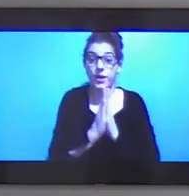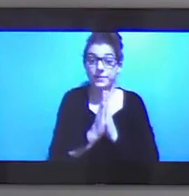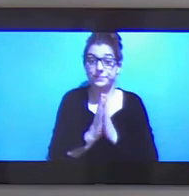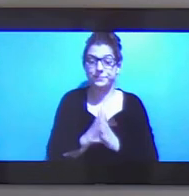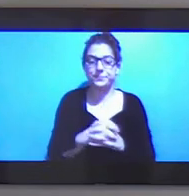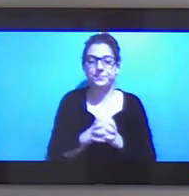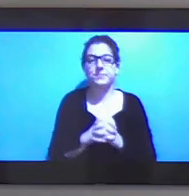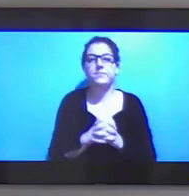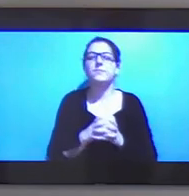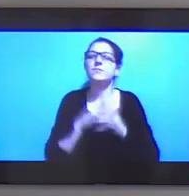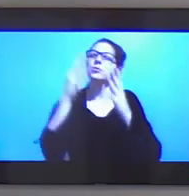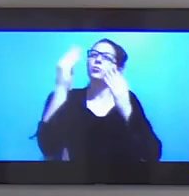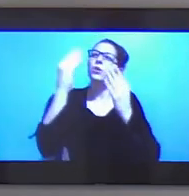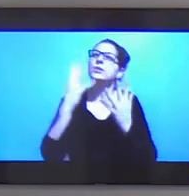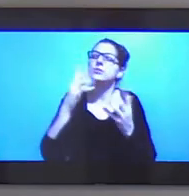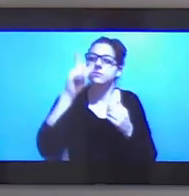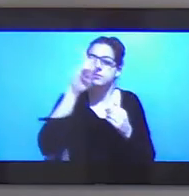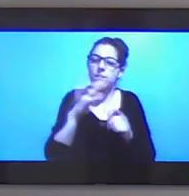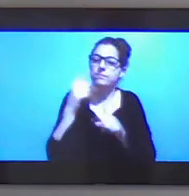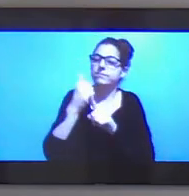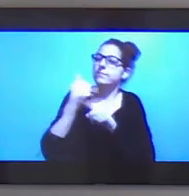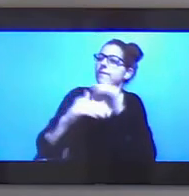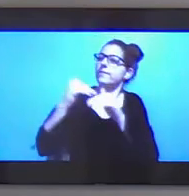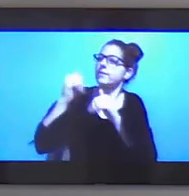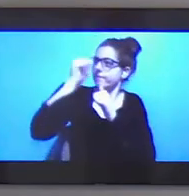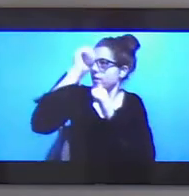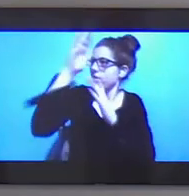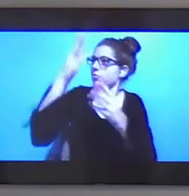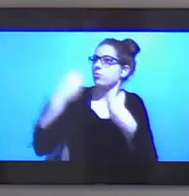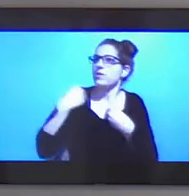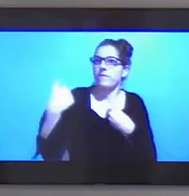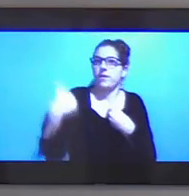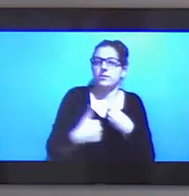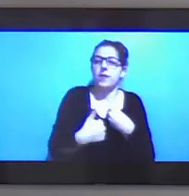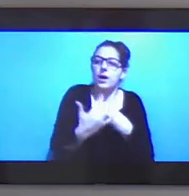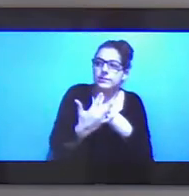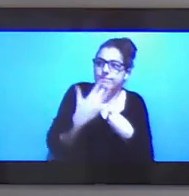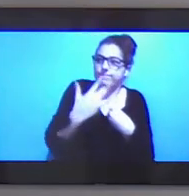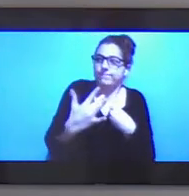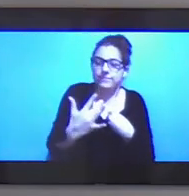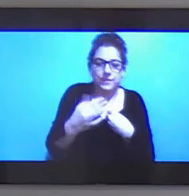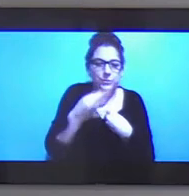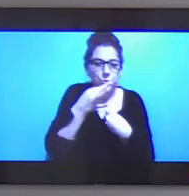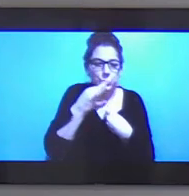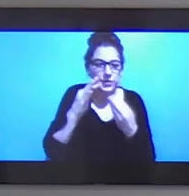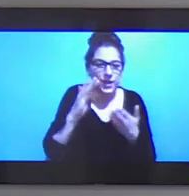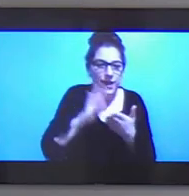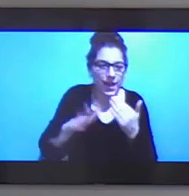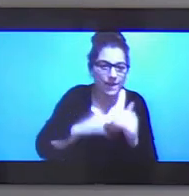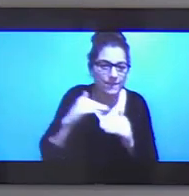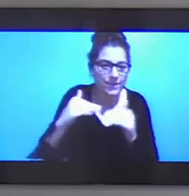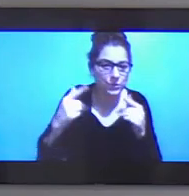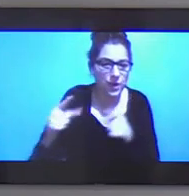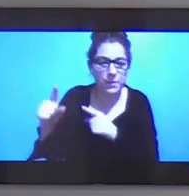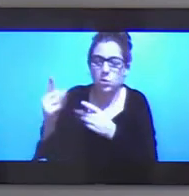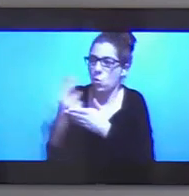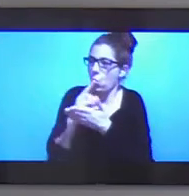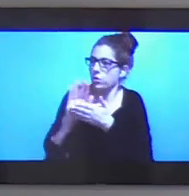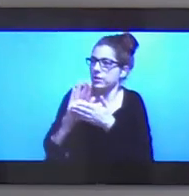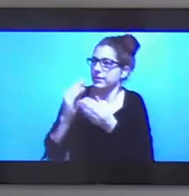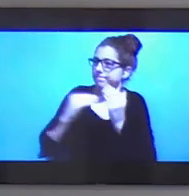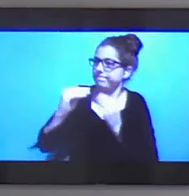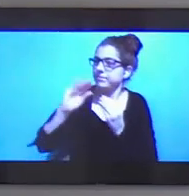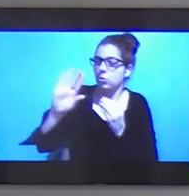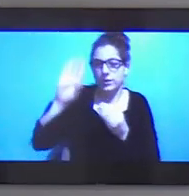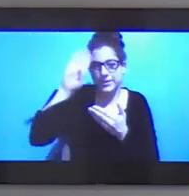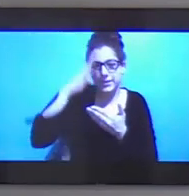Gracious God, our Heavenly Father, you have given us a foretaste of the feast to come in the Holy Supper of your Son's body and blood. Keep